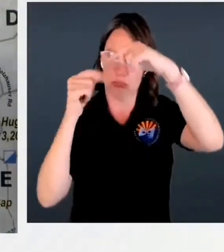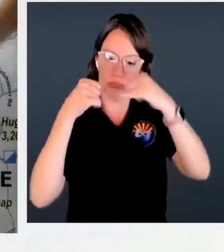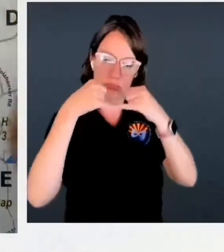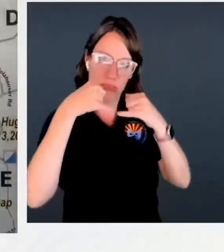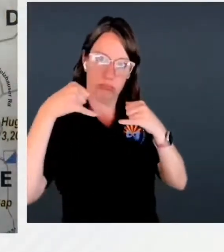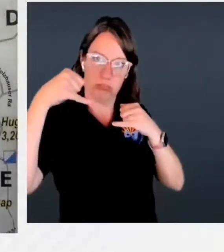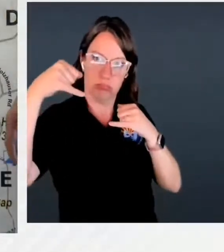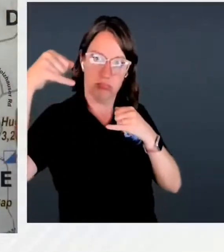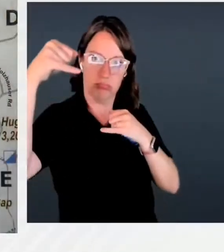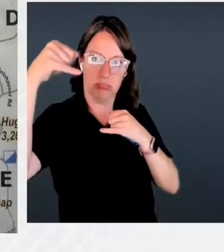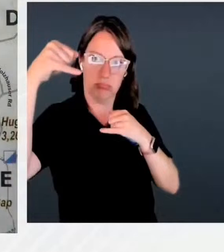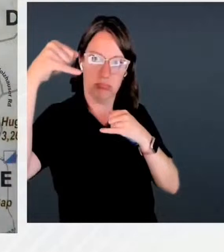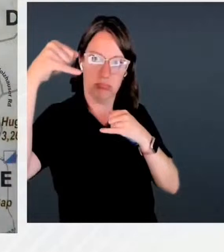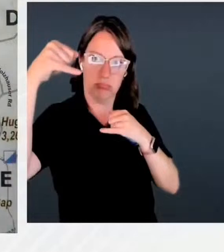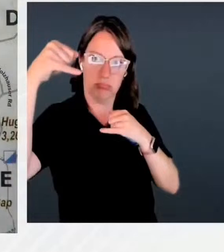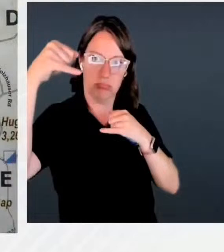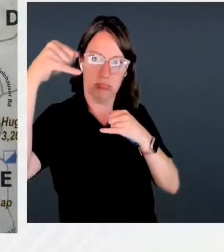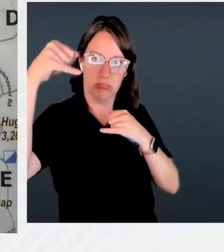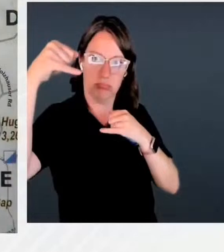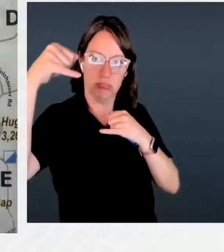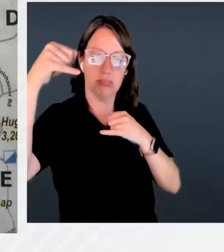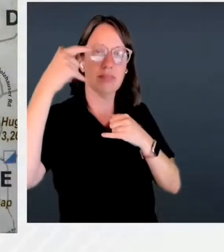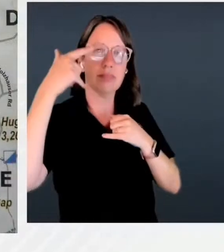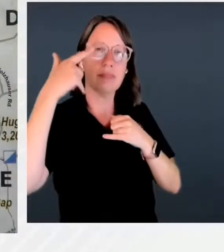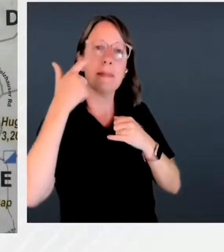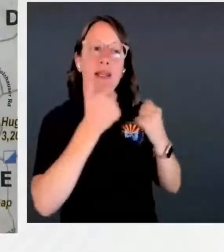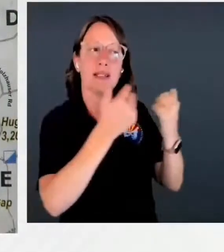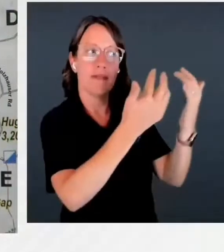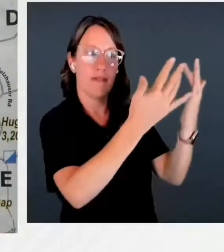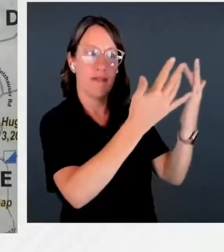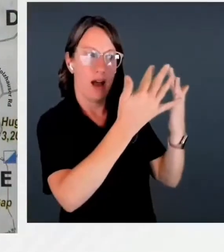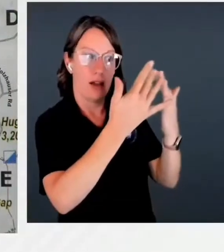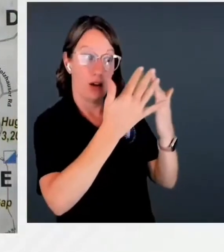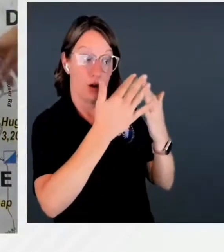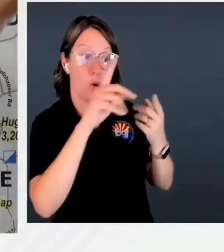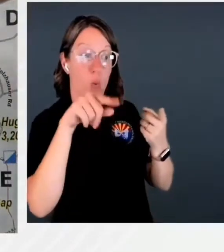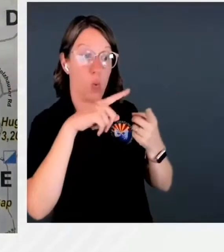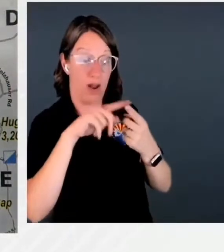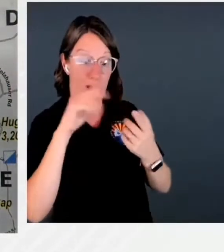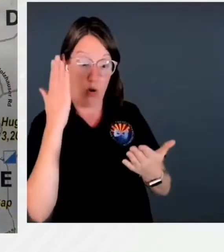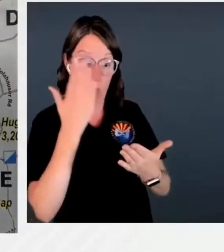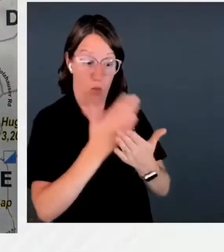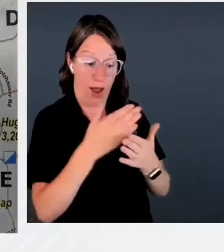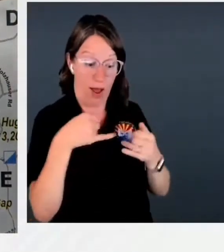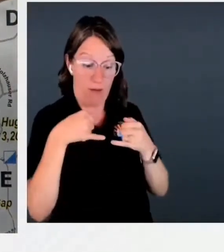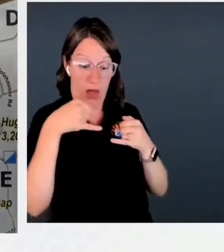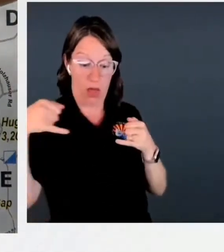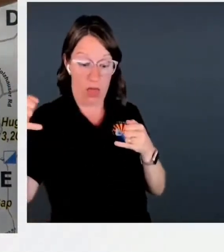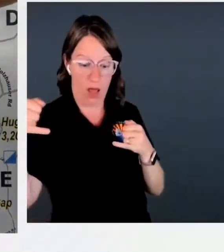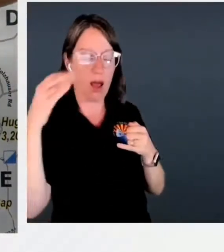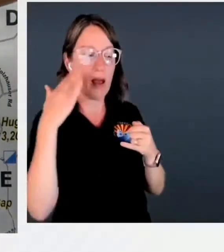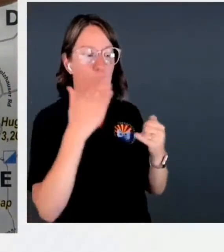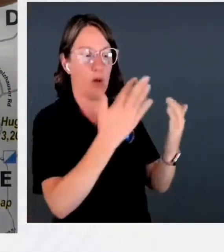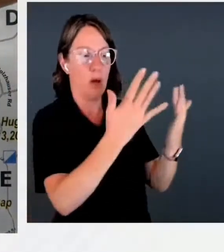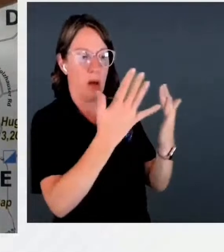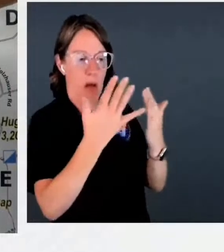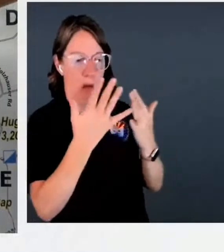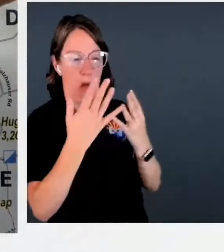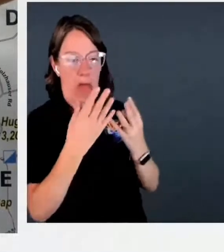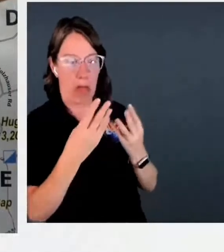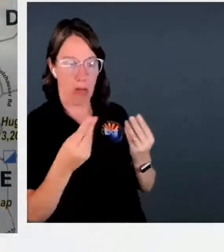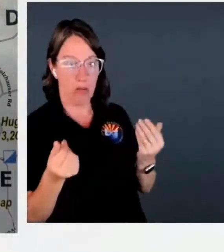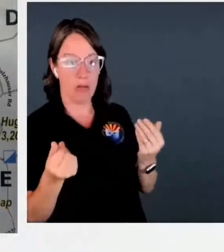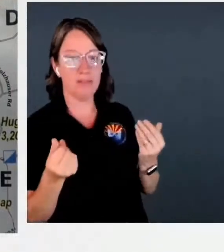brought the fire back down into Kidder Creek. It did slop over that line last